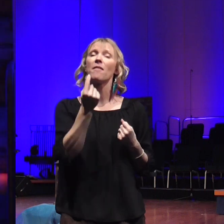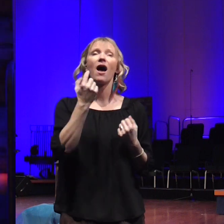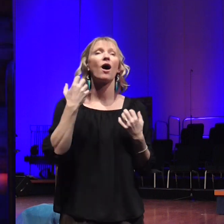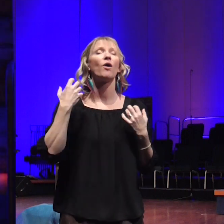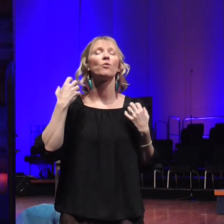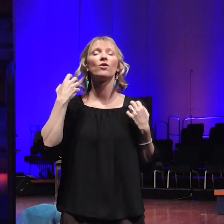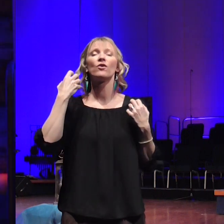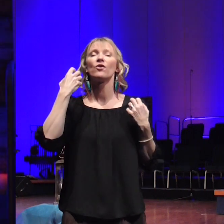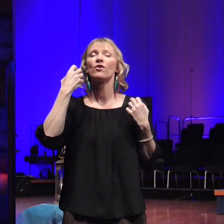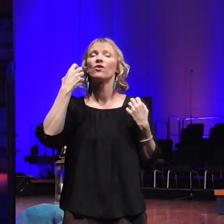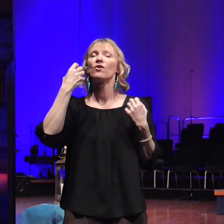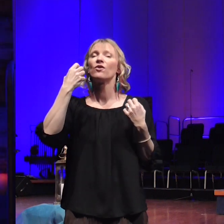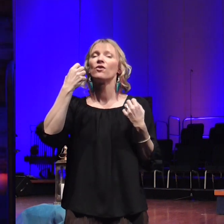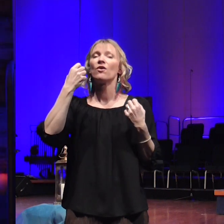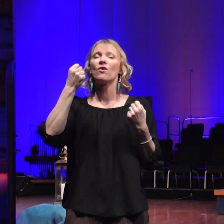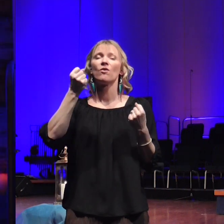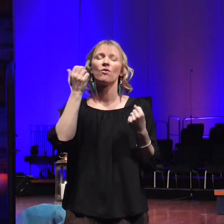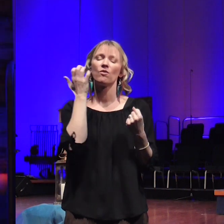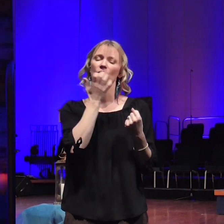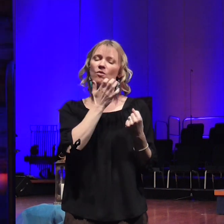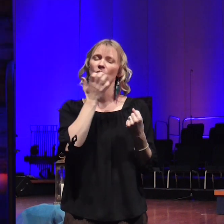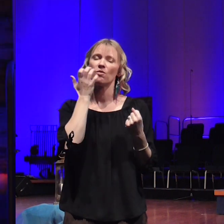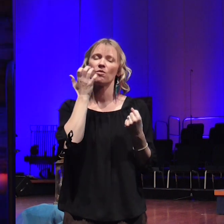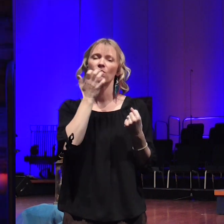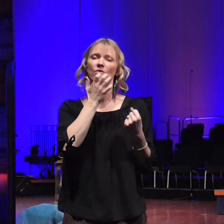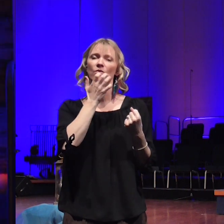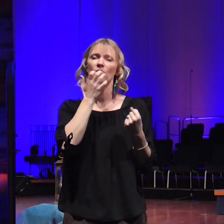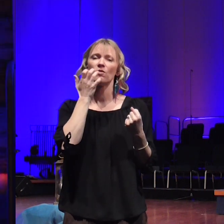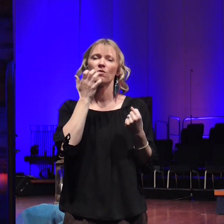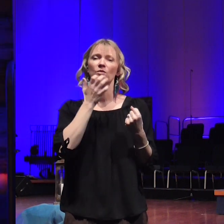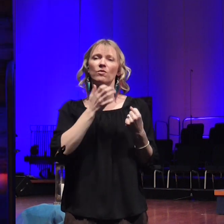One power. Oh.